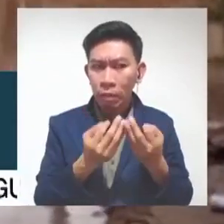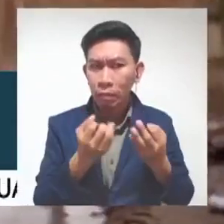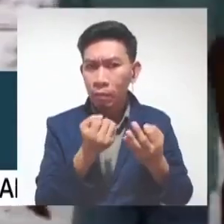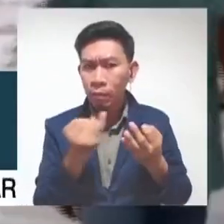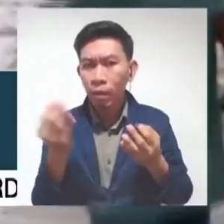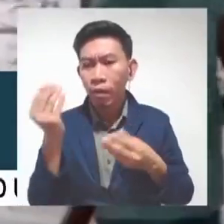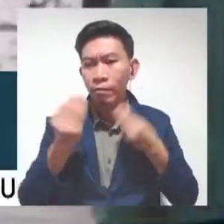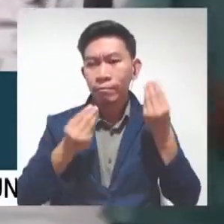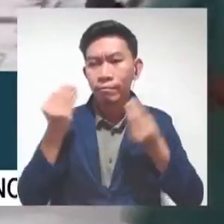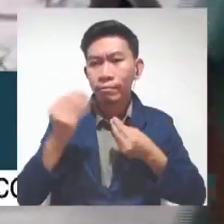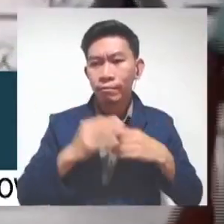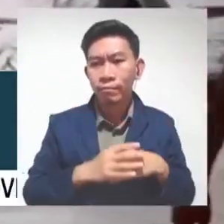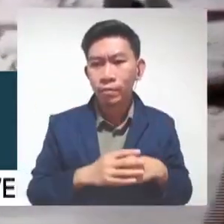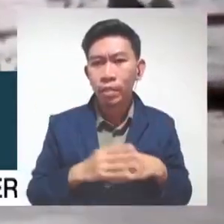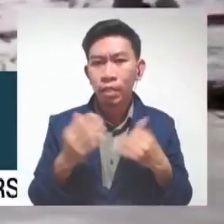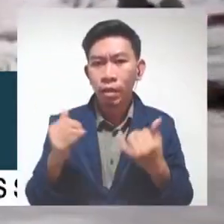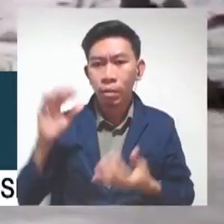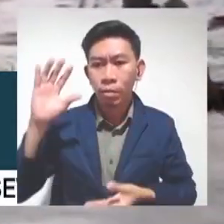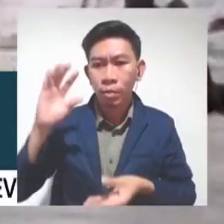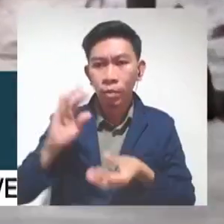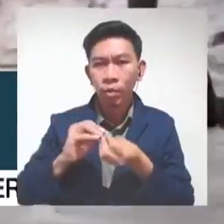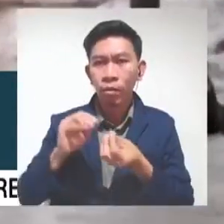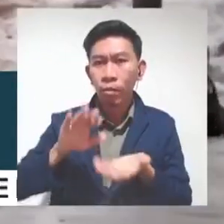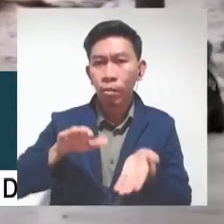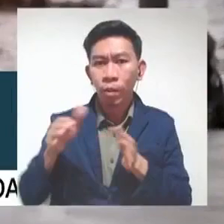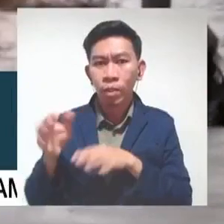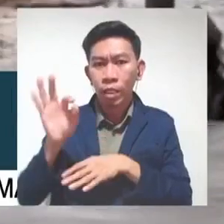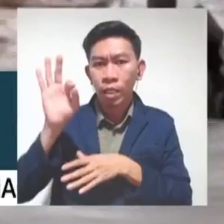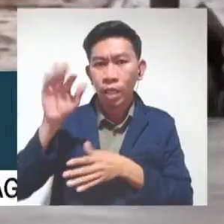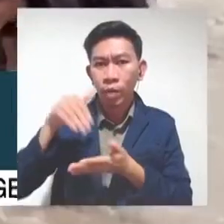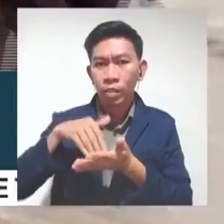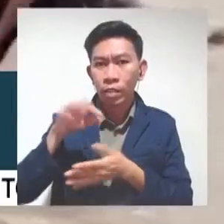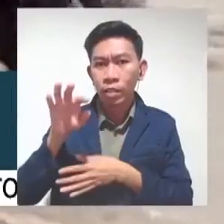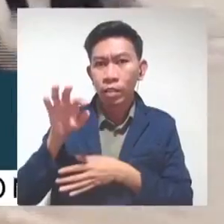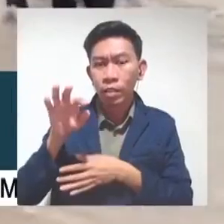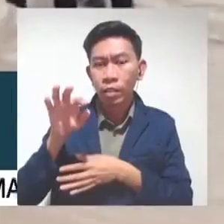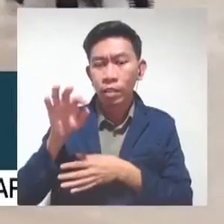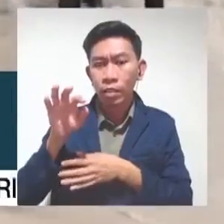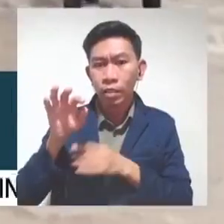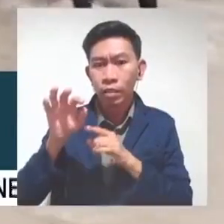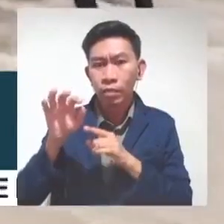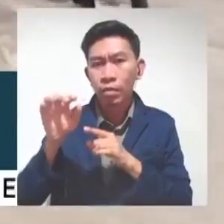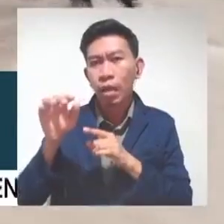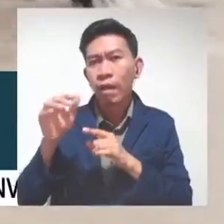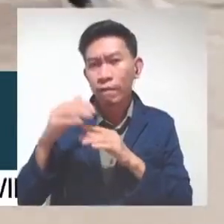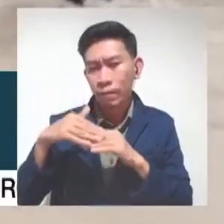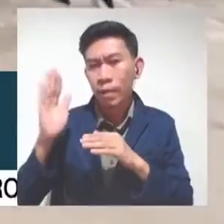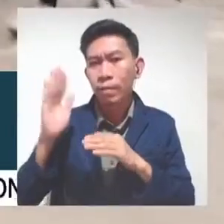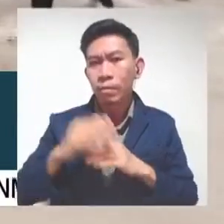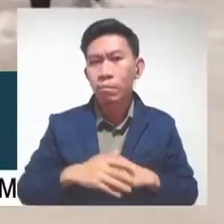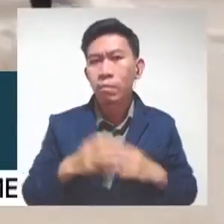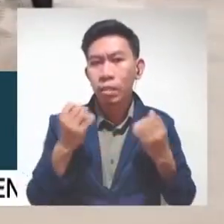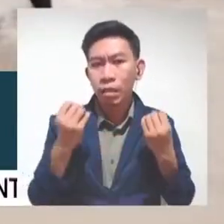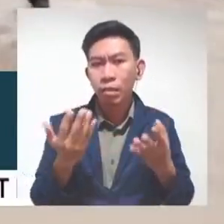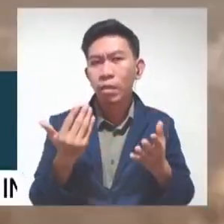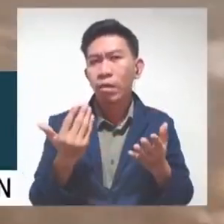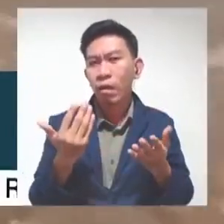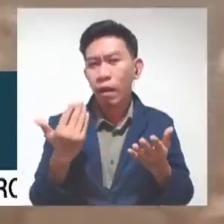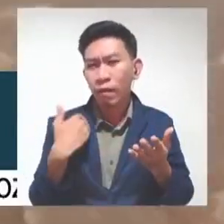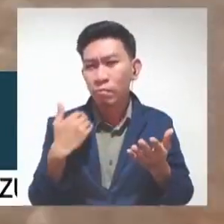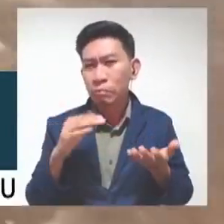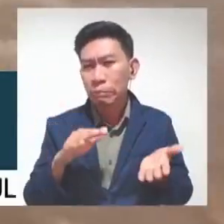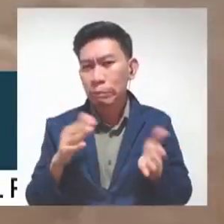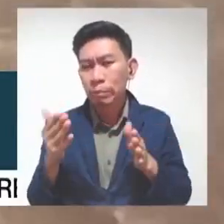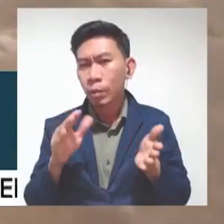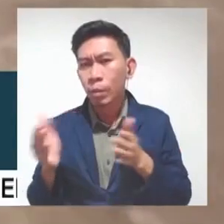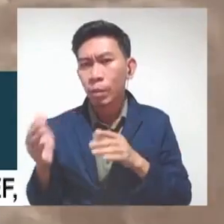to 3,958. Up to 20,000 are feared to have died after two dams above the city of Derna broke,